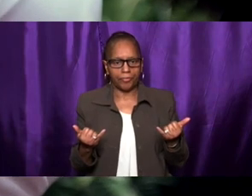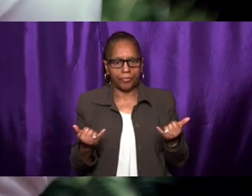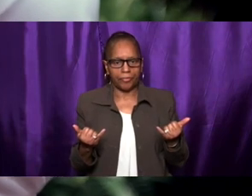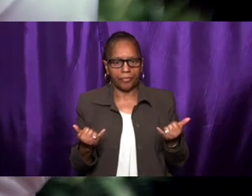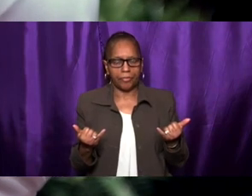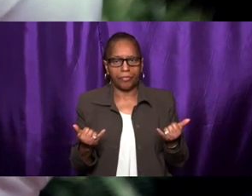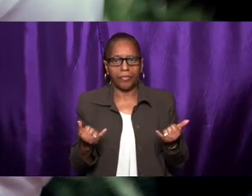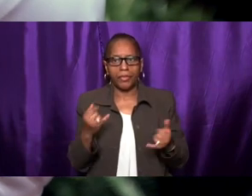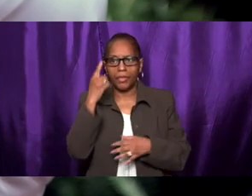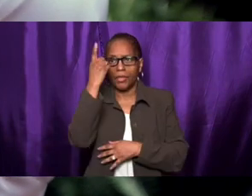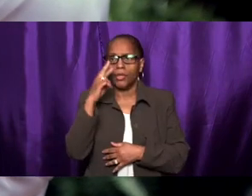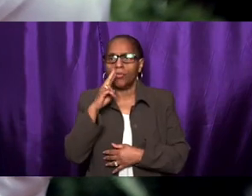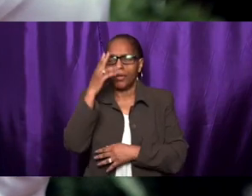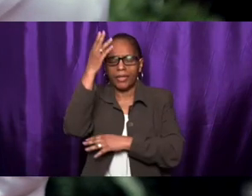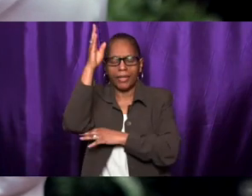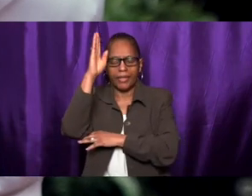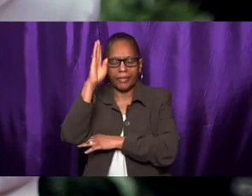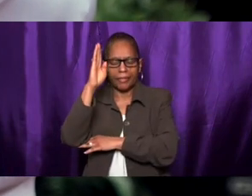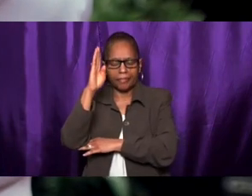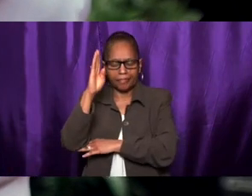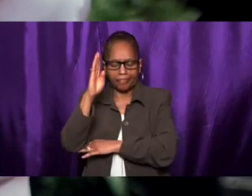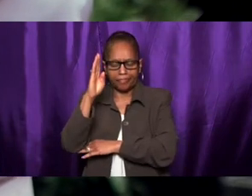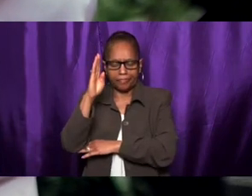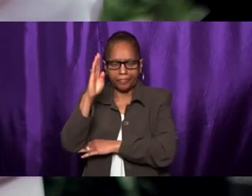that you are God,